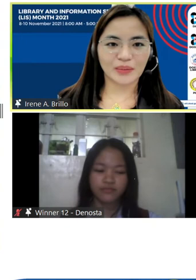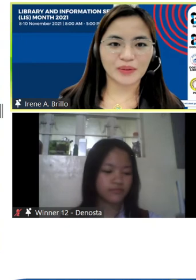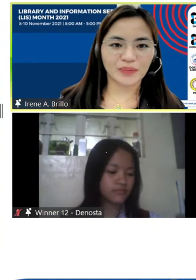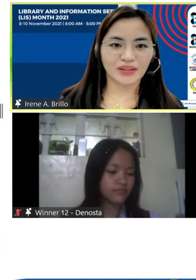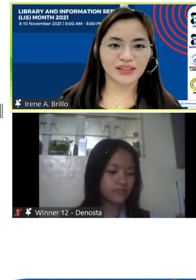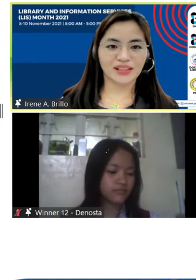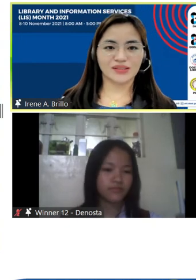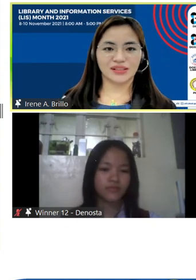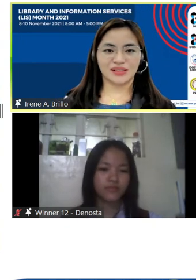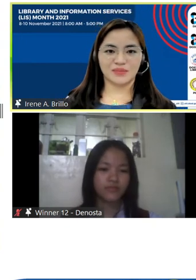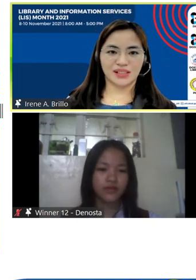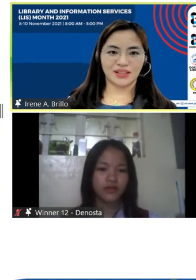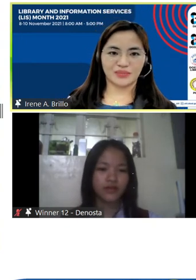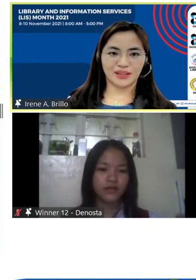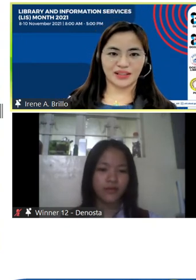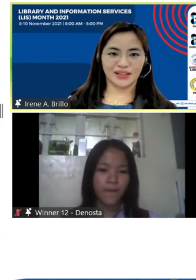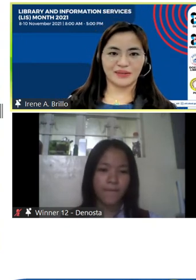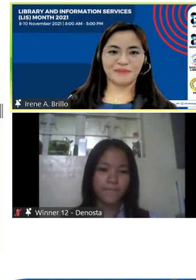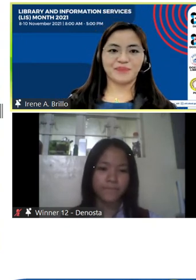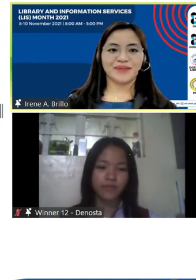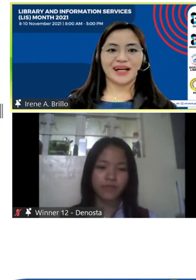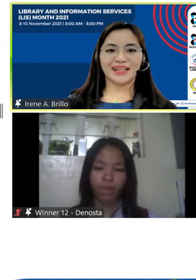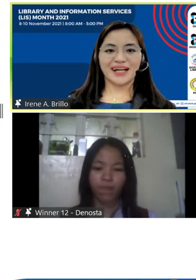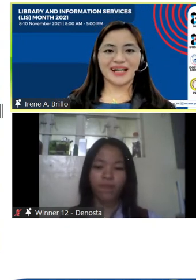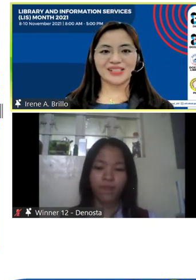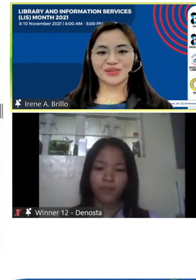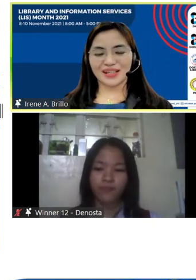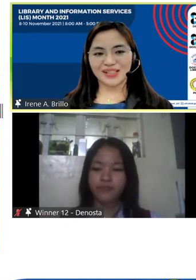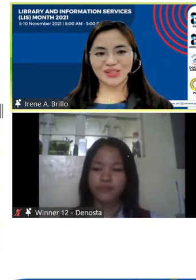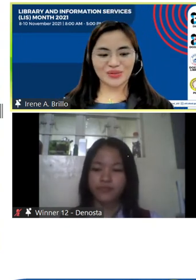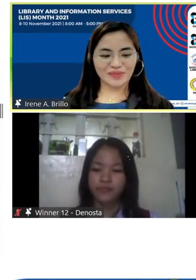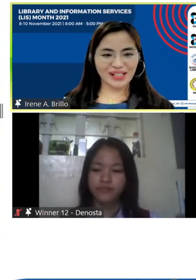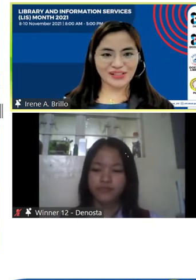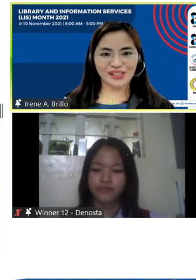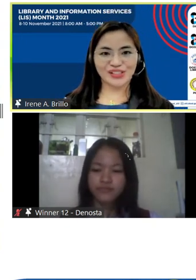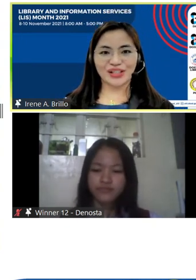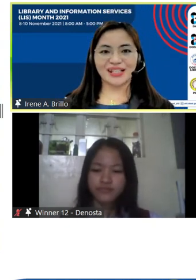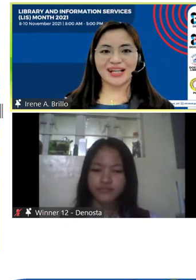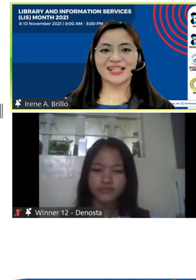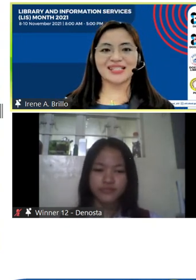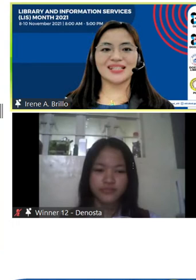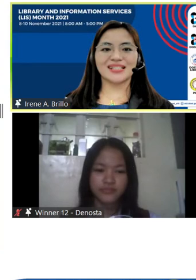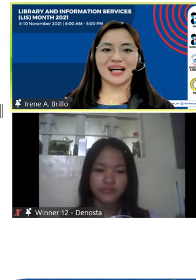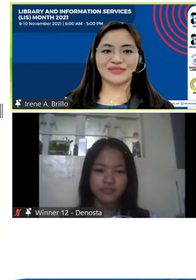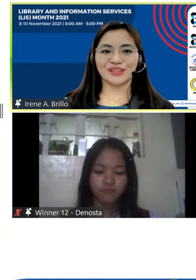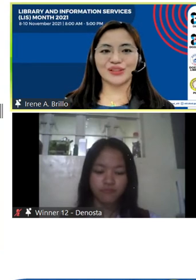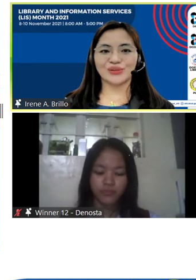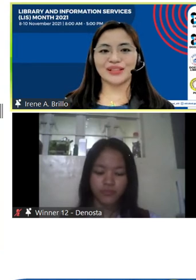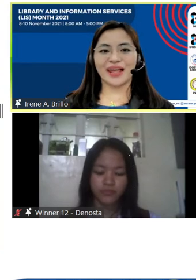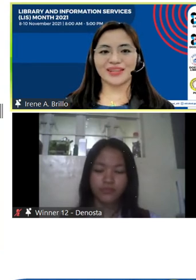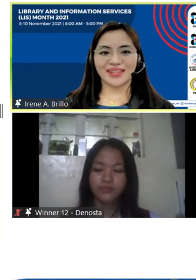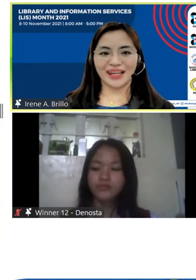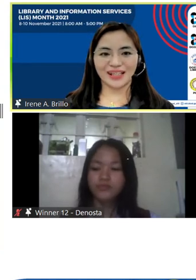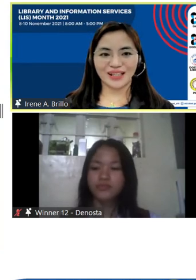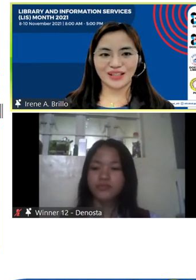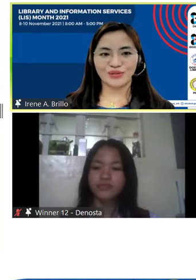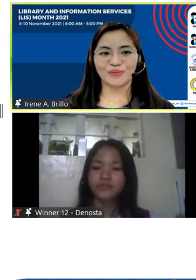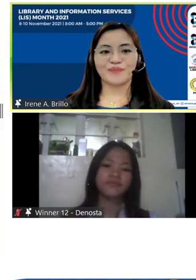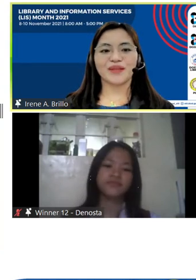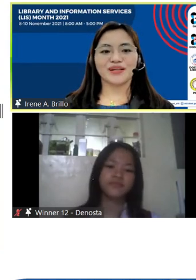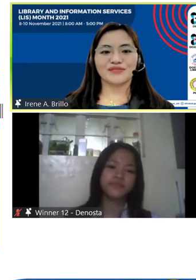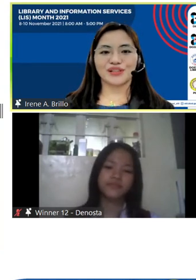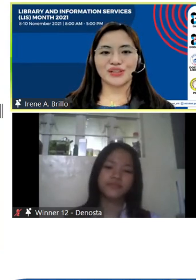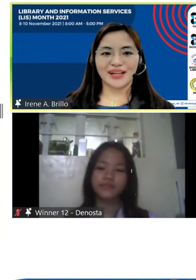Sorry, lumapit pa ako. Hindi ko kasi masyadong makita. Ayan, so thank you so much for joining us this afternoon and thank